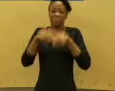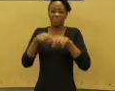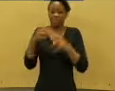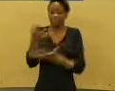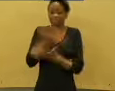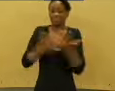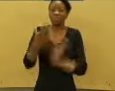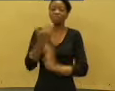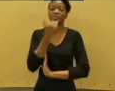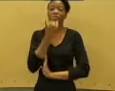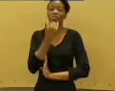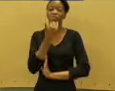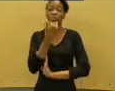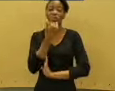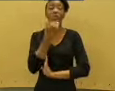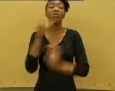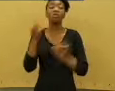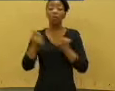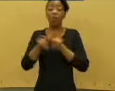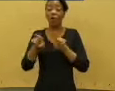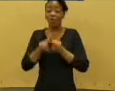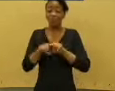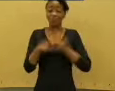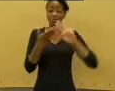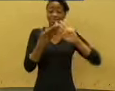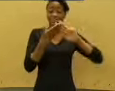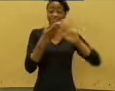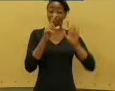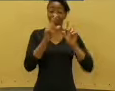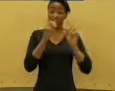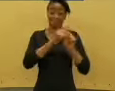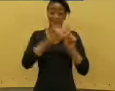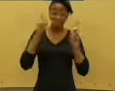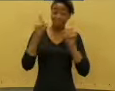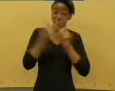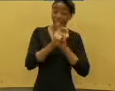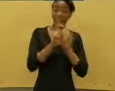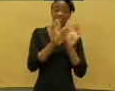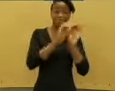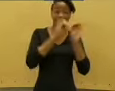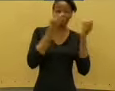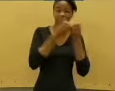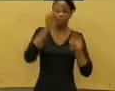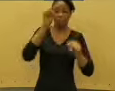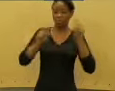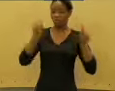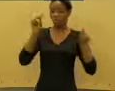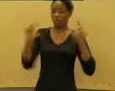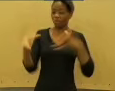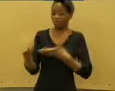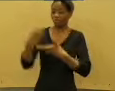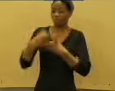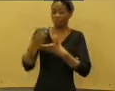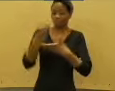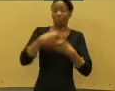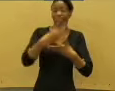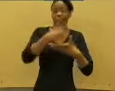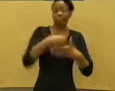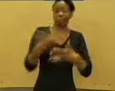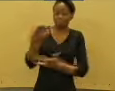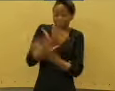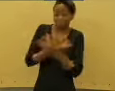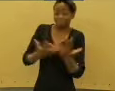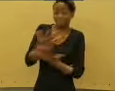who speak to the institutional culture of homophobia or transphobia. And I think that when people